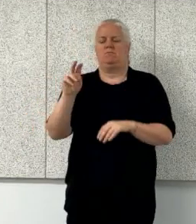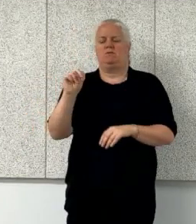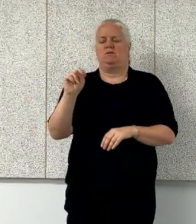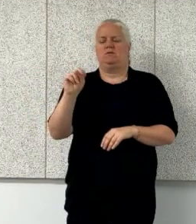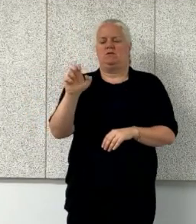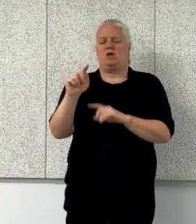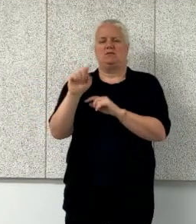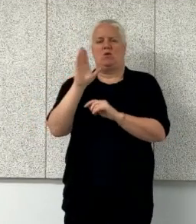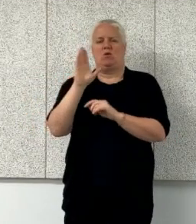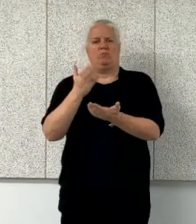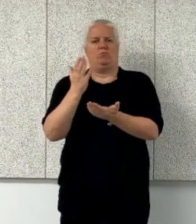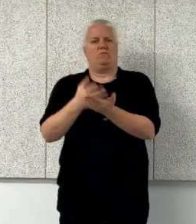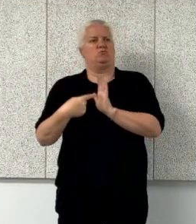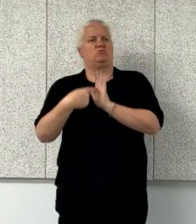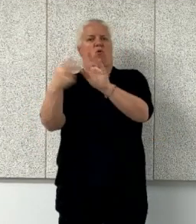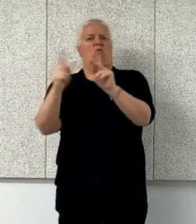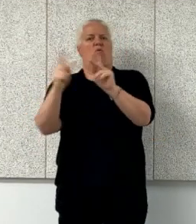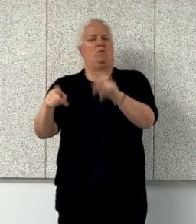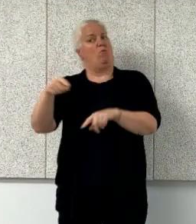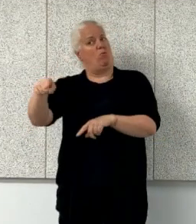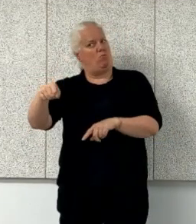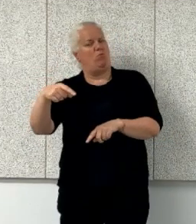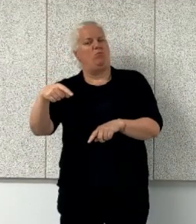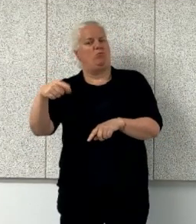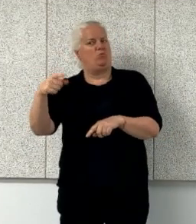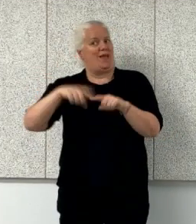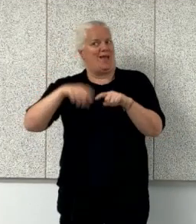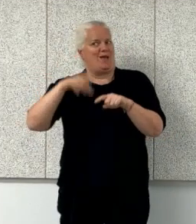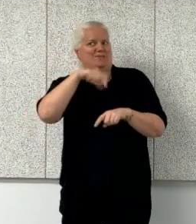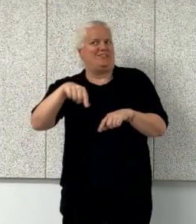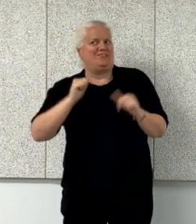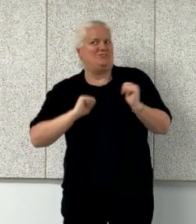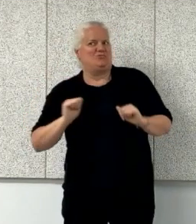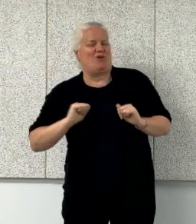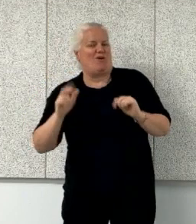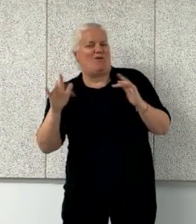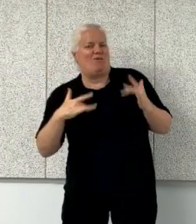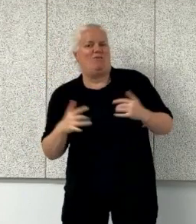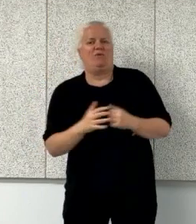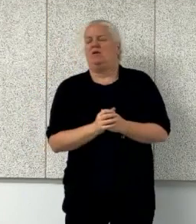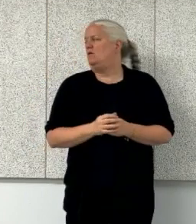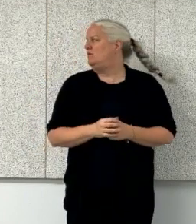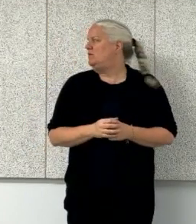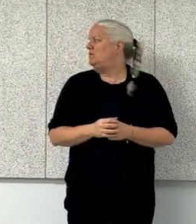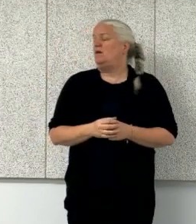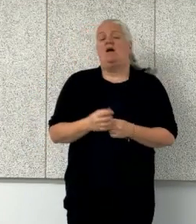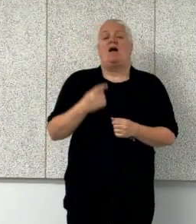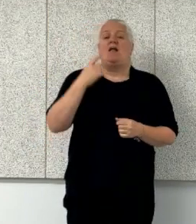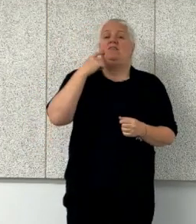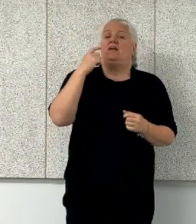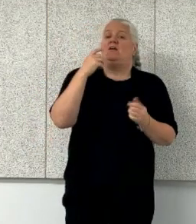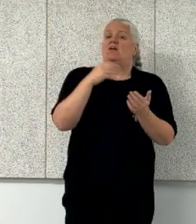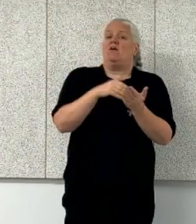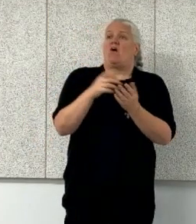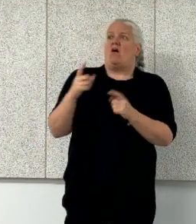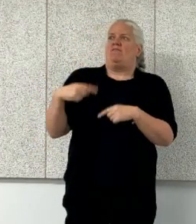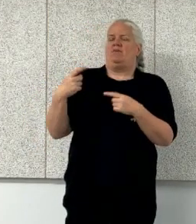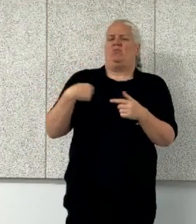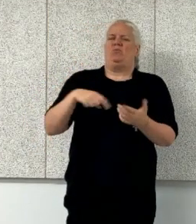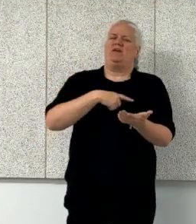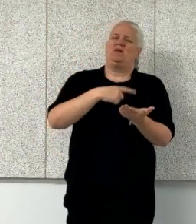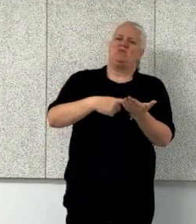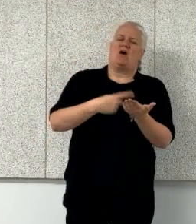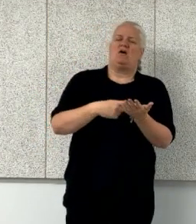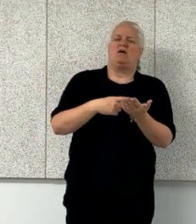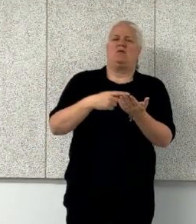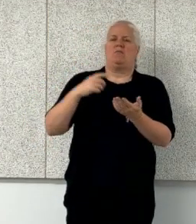Sorry to cut you off. I was just going to say, I'm glad you're bringing this up, because I feel like so often when we're talking about the evolution of, you know, marketing and